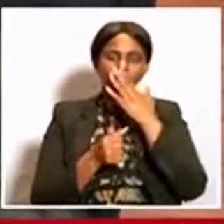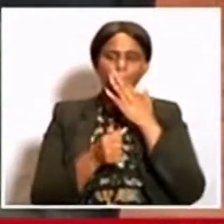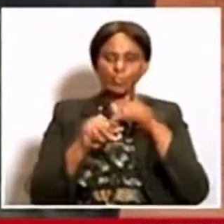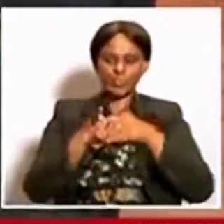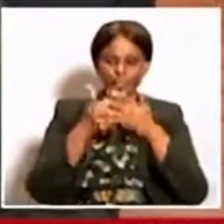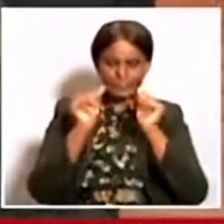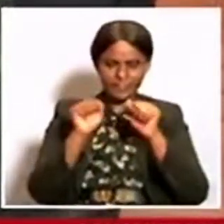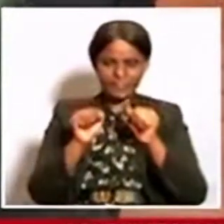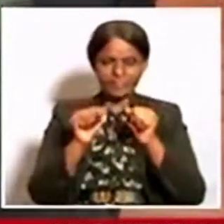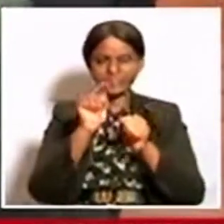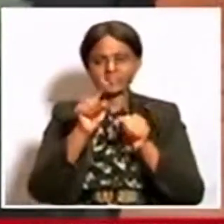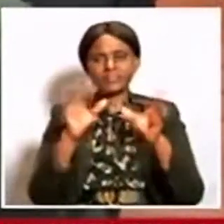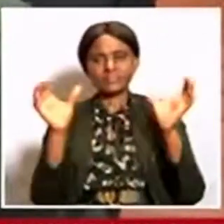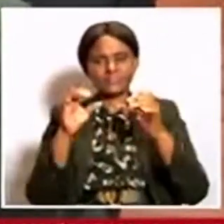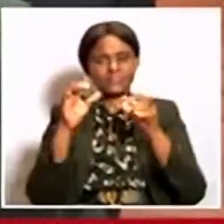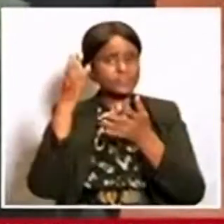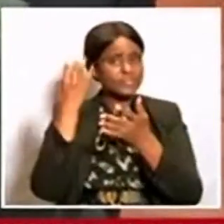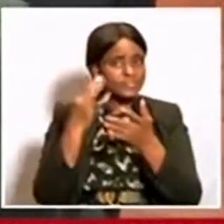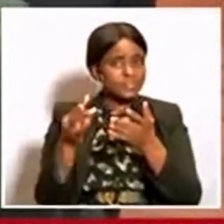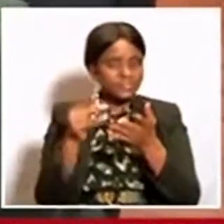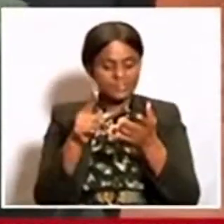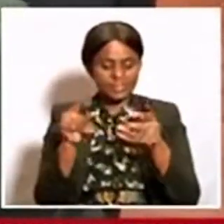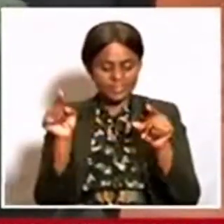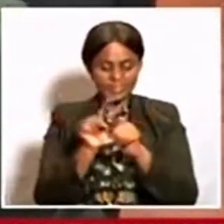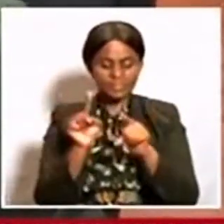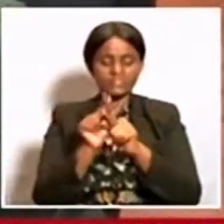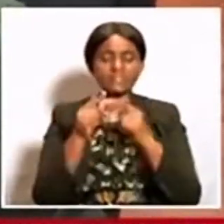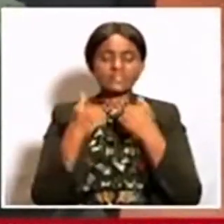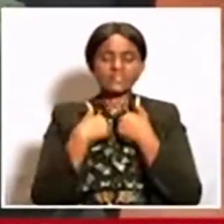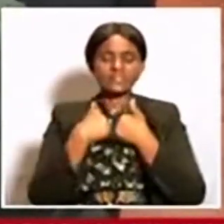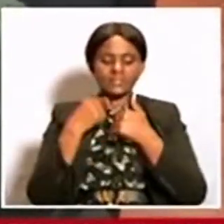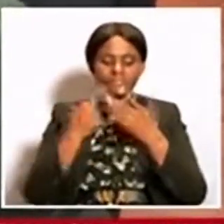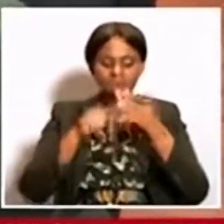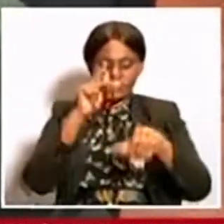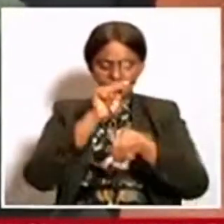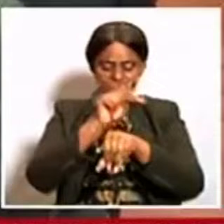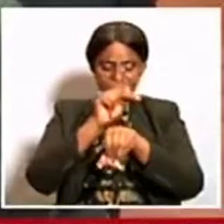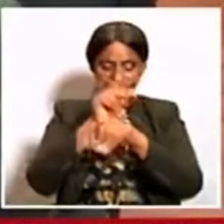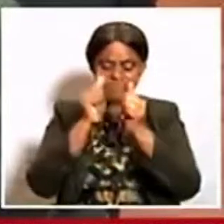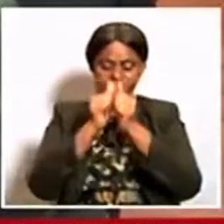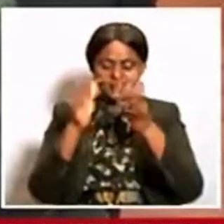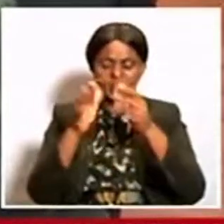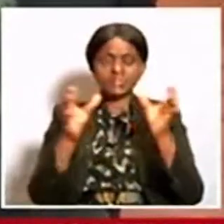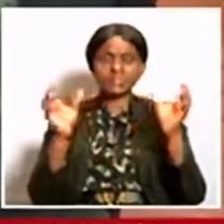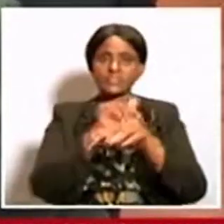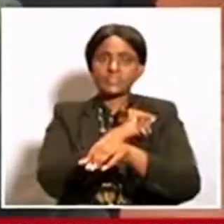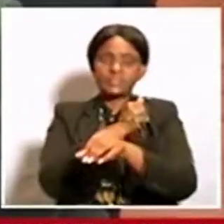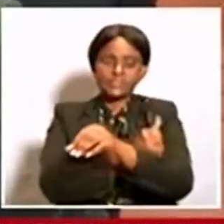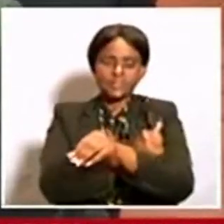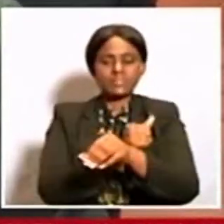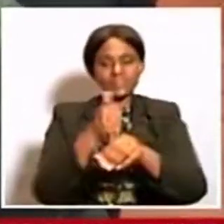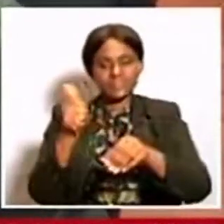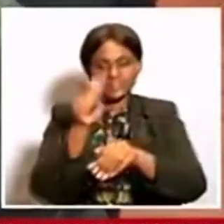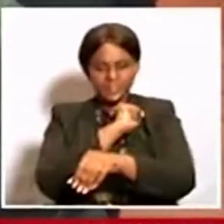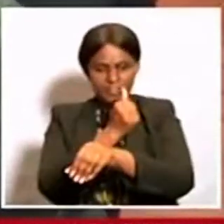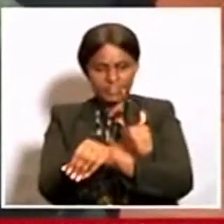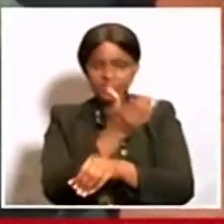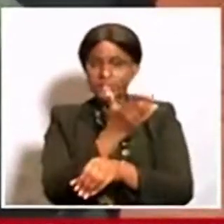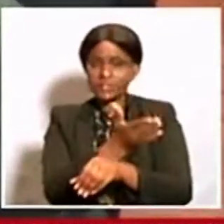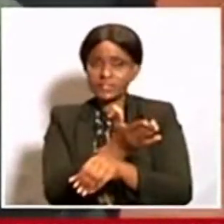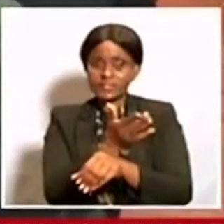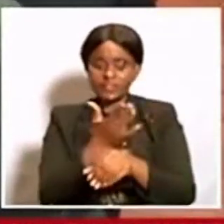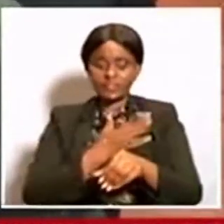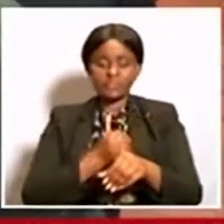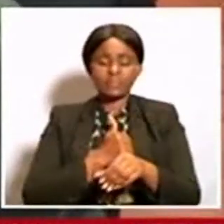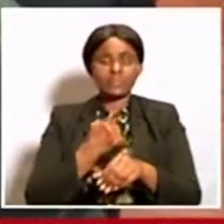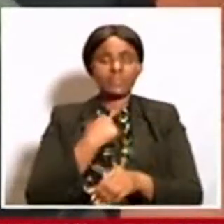how can the council secretary undertake projects without authority? The authority here, I